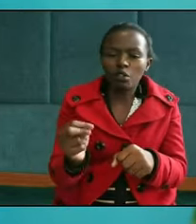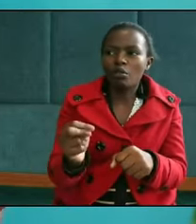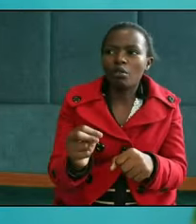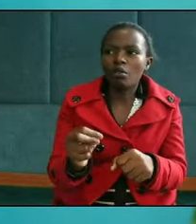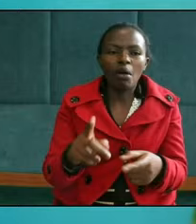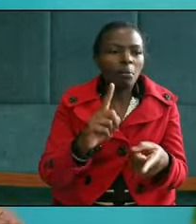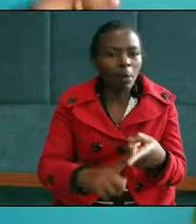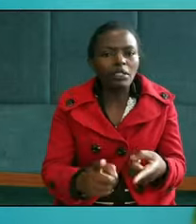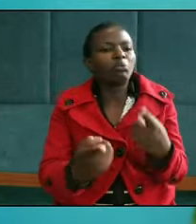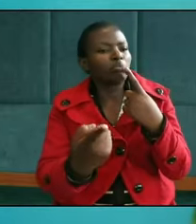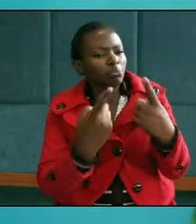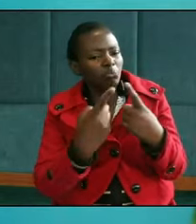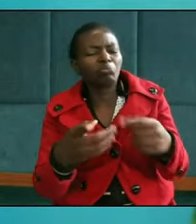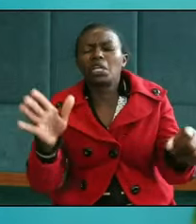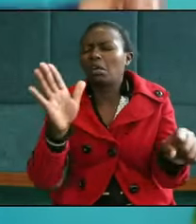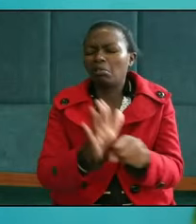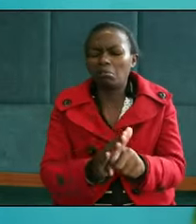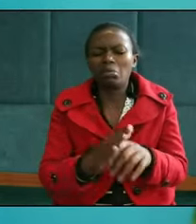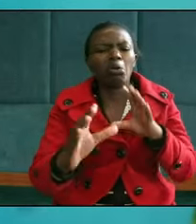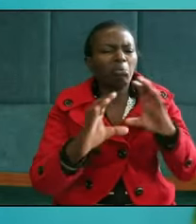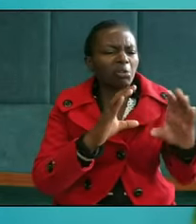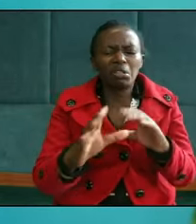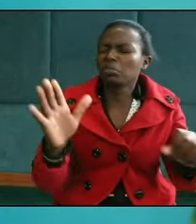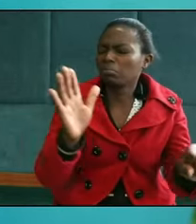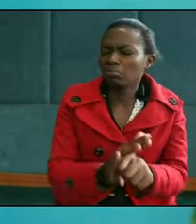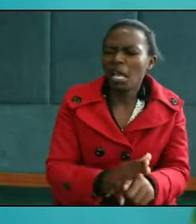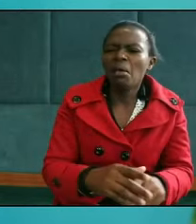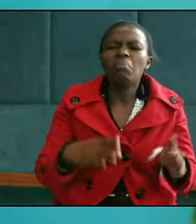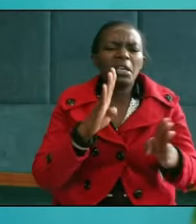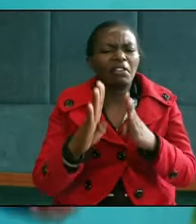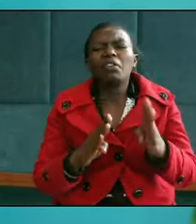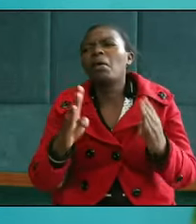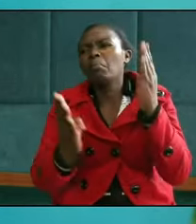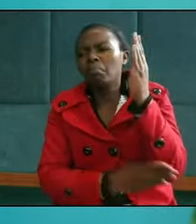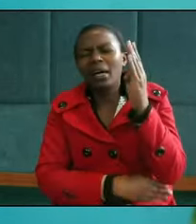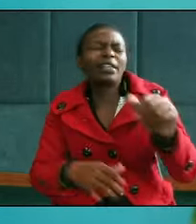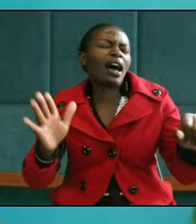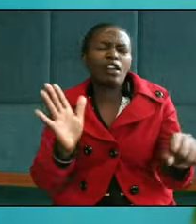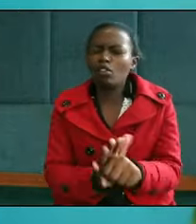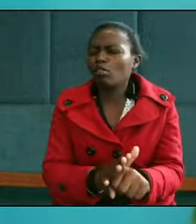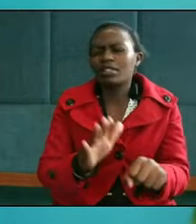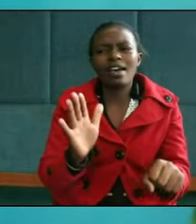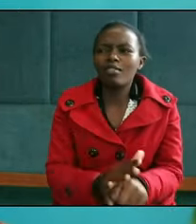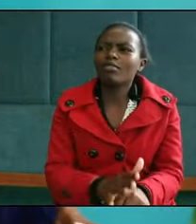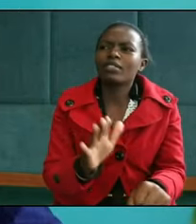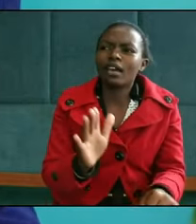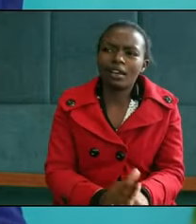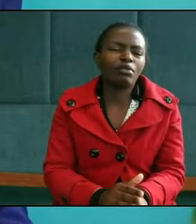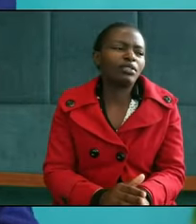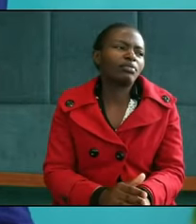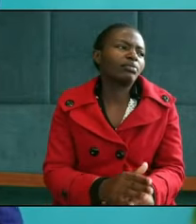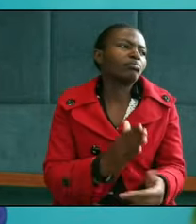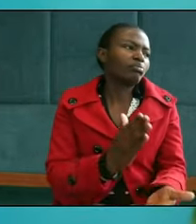Lakini vitina, masengenyo, uasherati, chuki, choyo, and much more, they are number